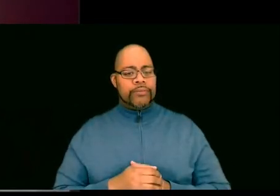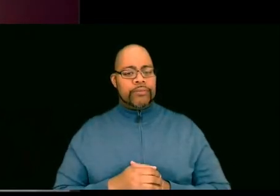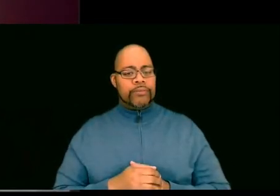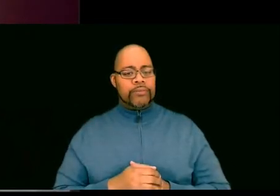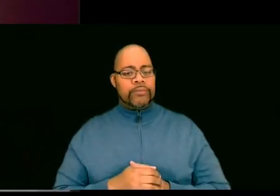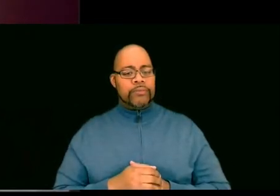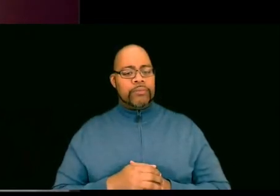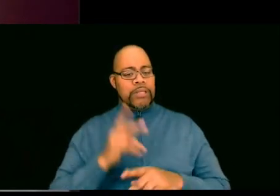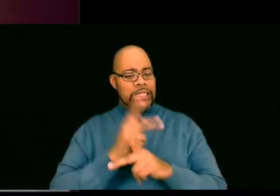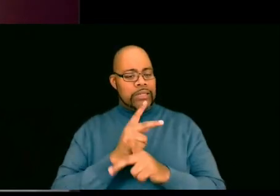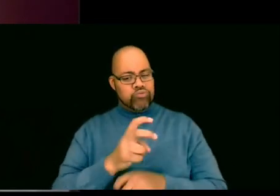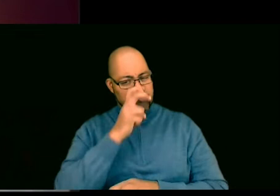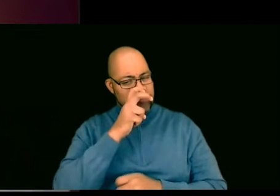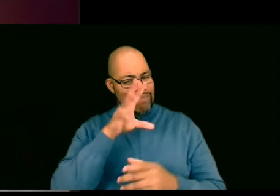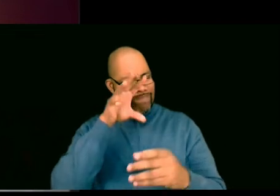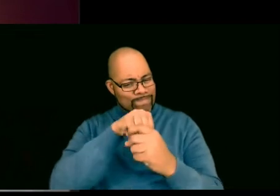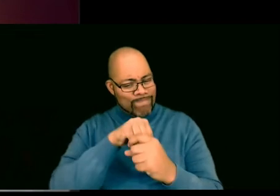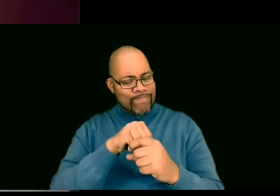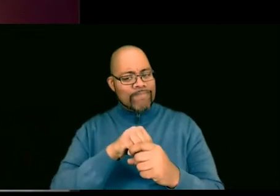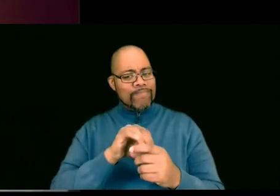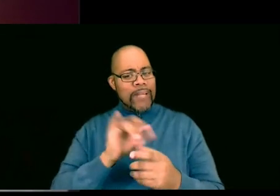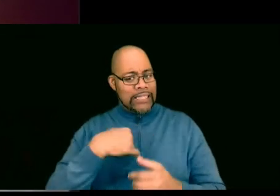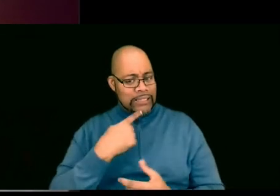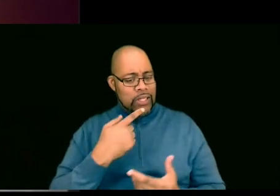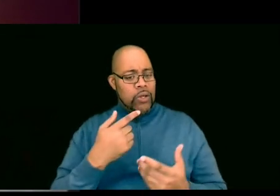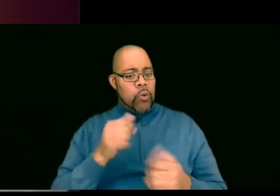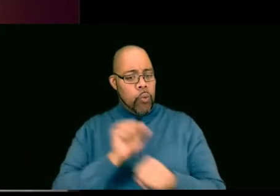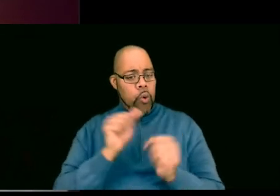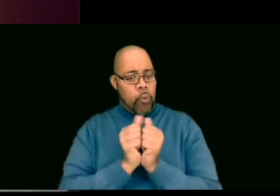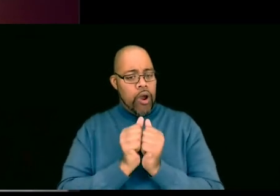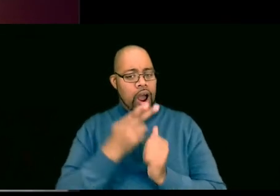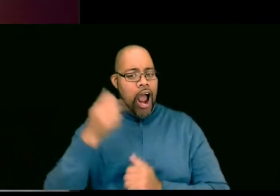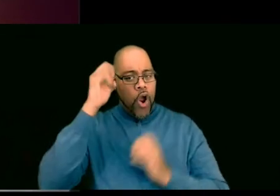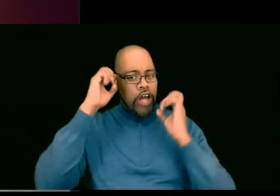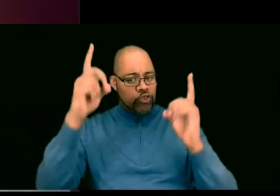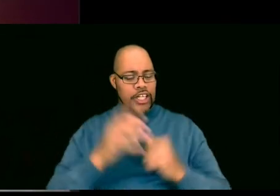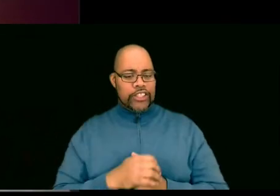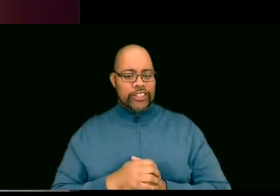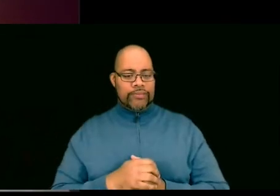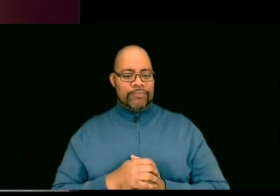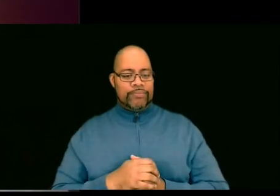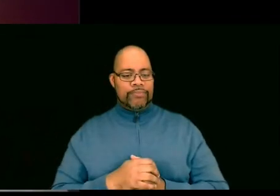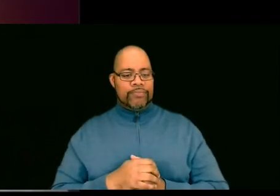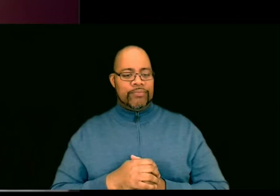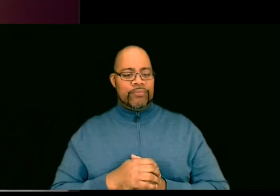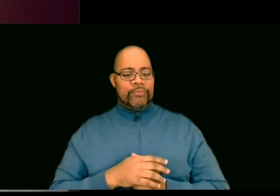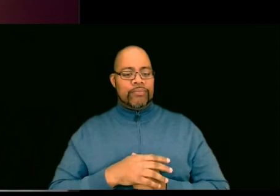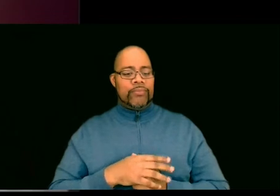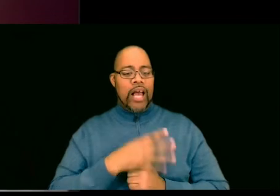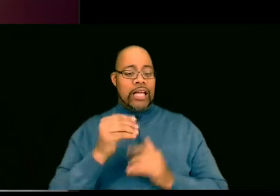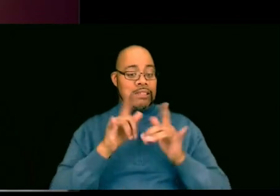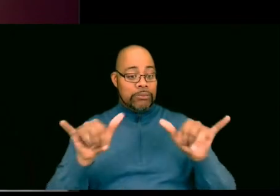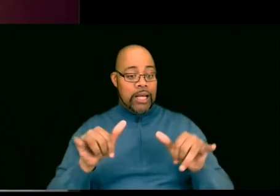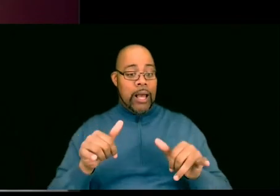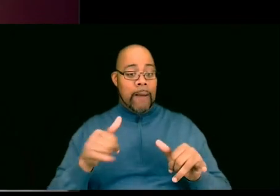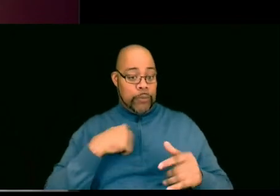to stay staunchly engaged, as I said, with working with higher education. And